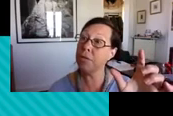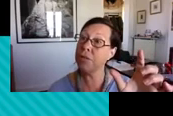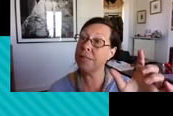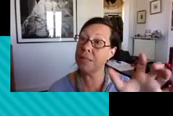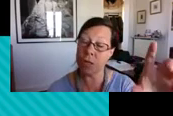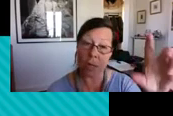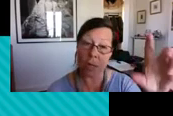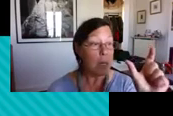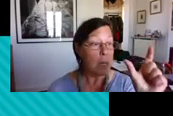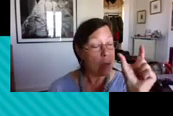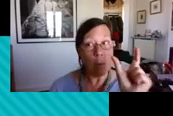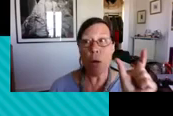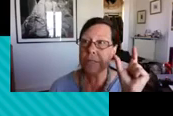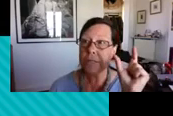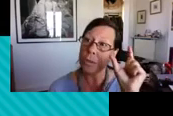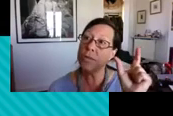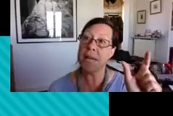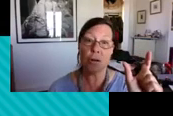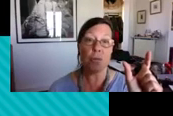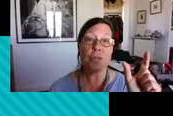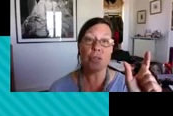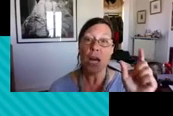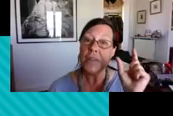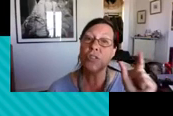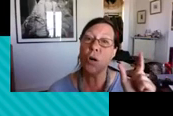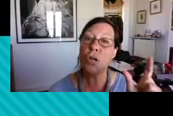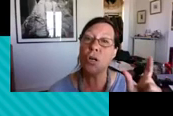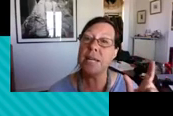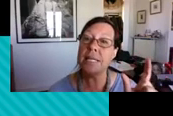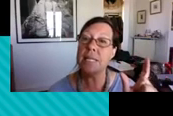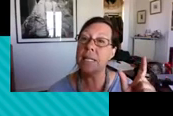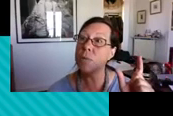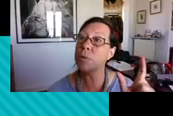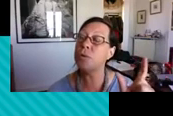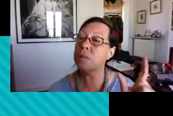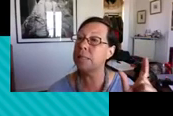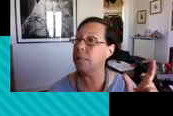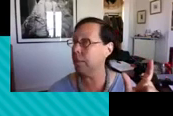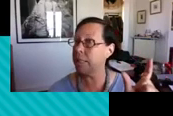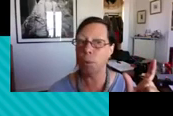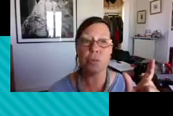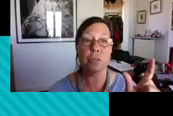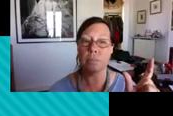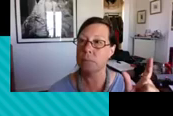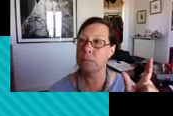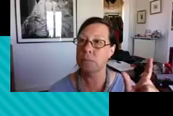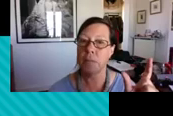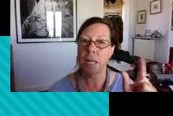about in the first session, the gold standard of research, that show COVID-19 is reduced by sunlight